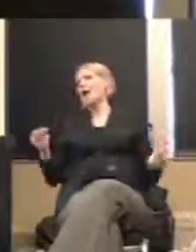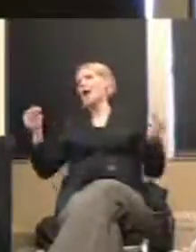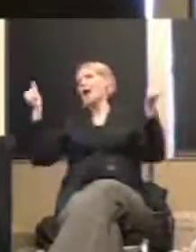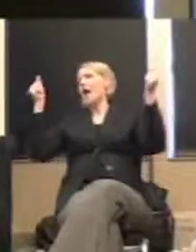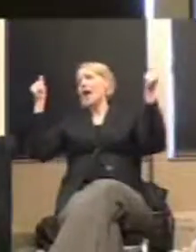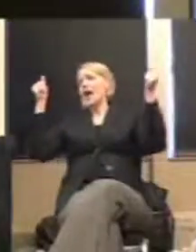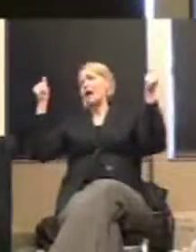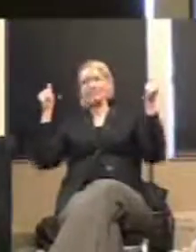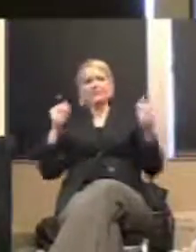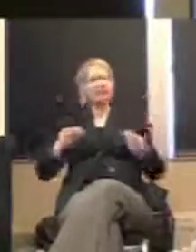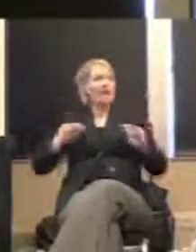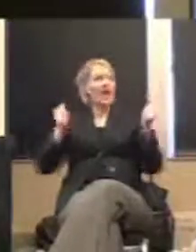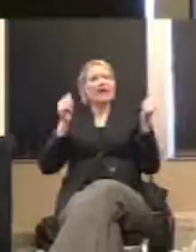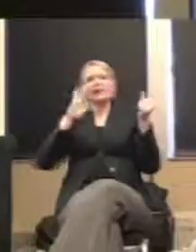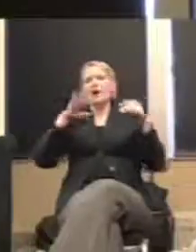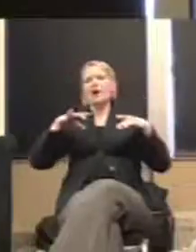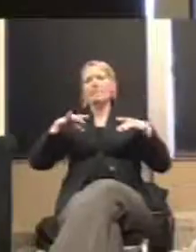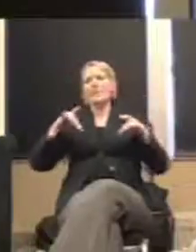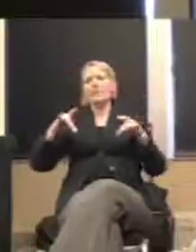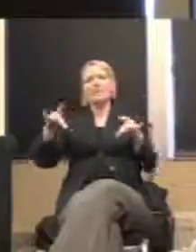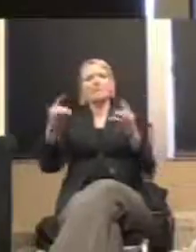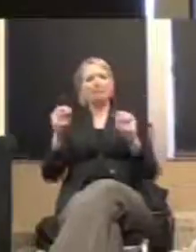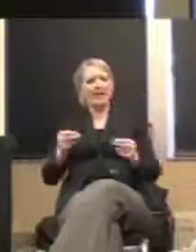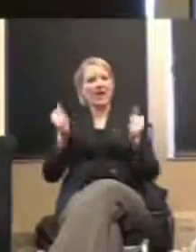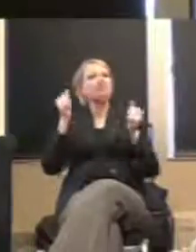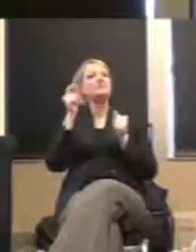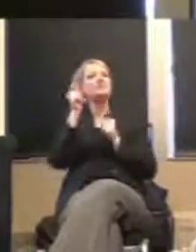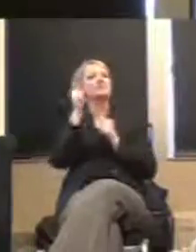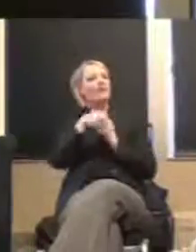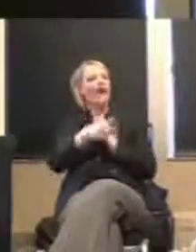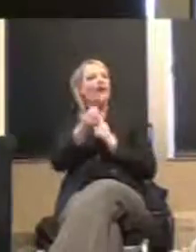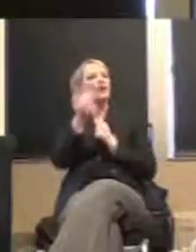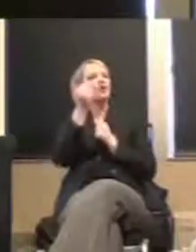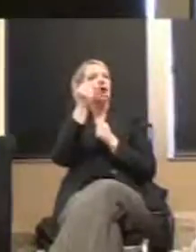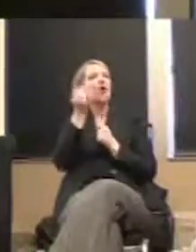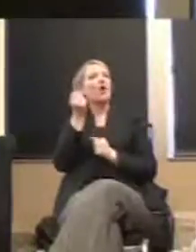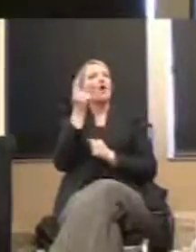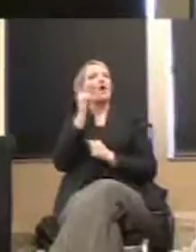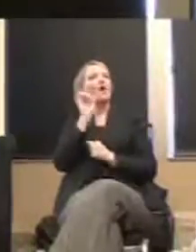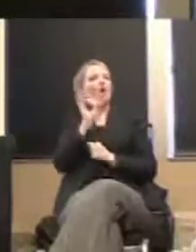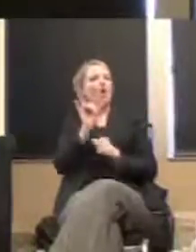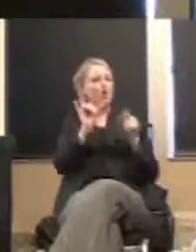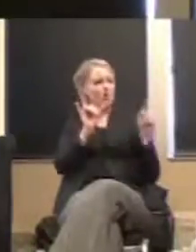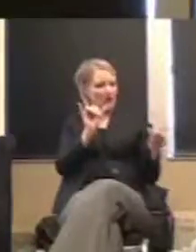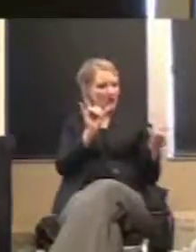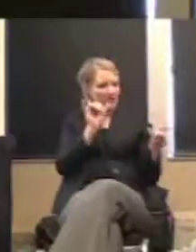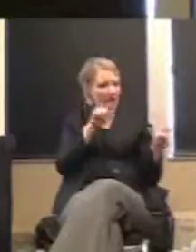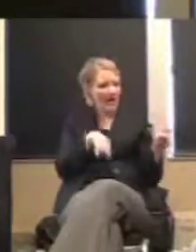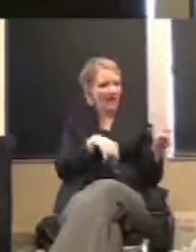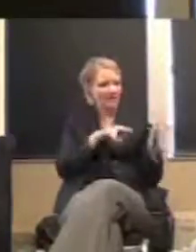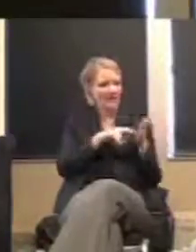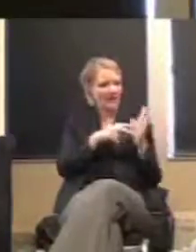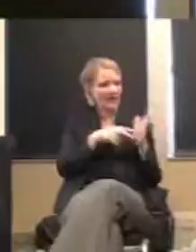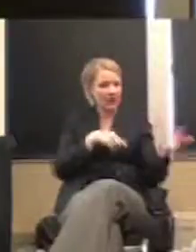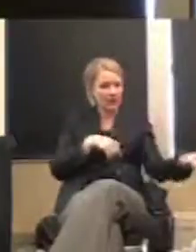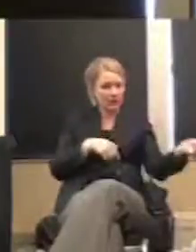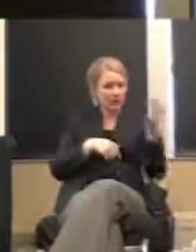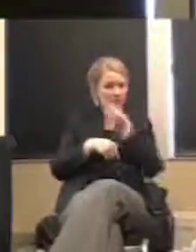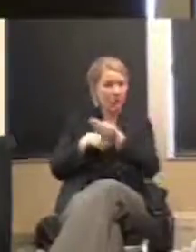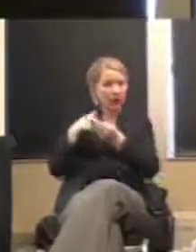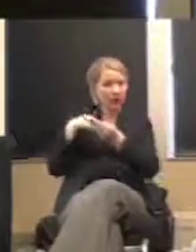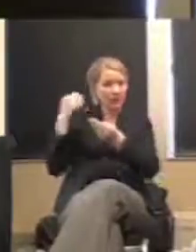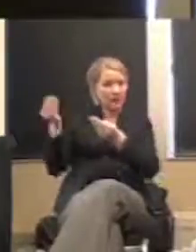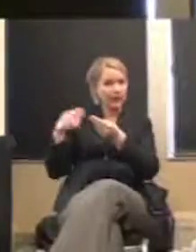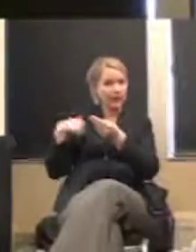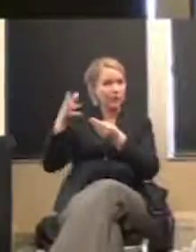it. They get the point of it. They get that there's certain messages, that this is a certain word, and if I pick this up and I give it to